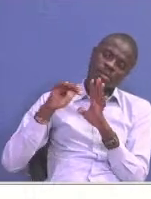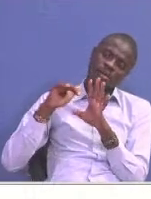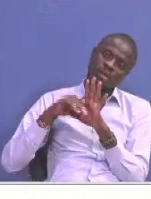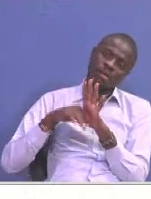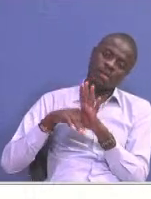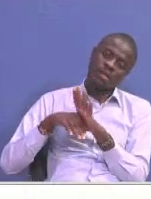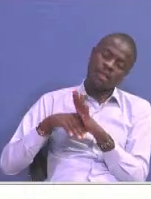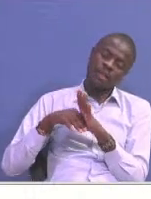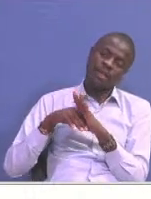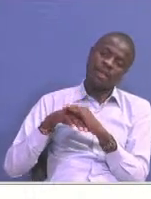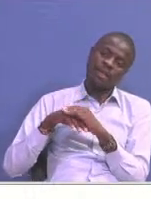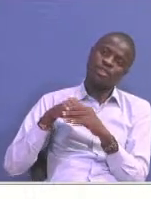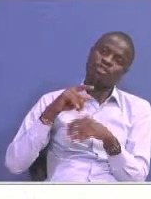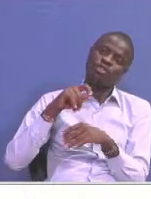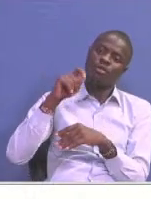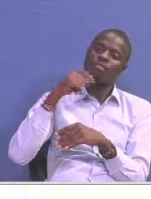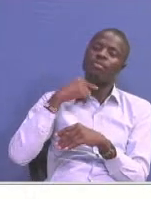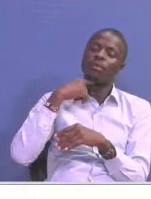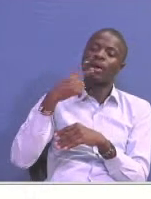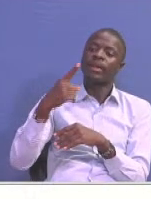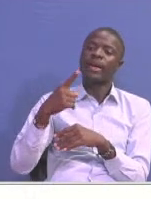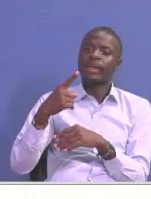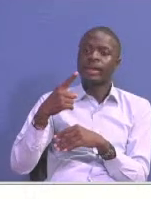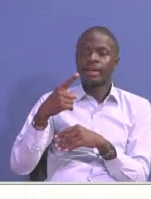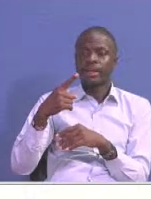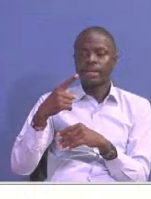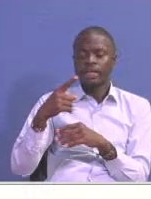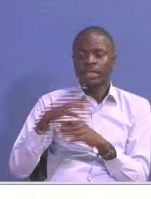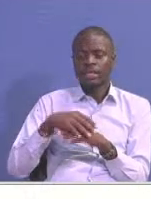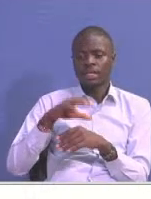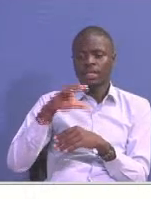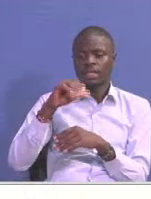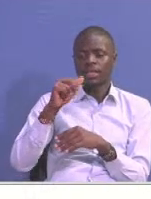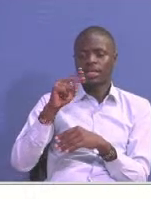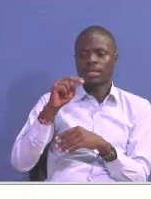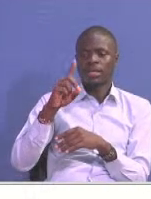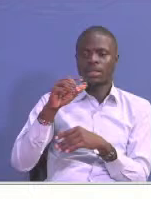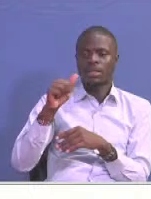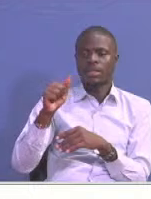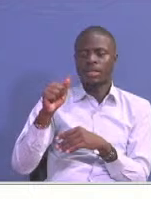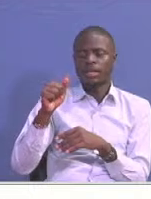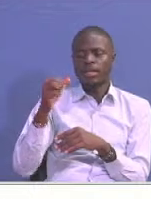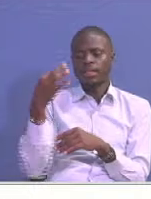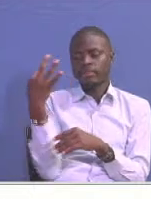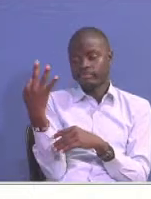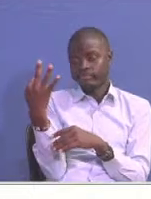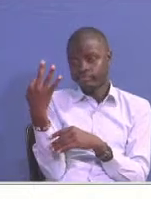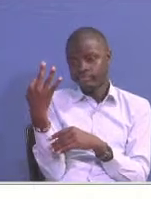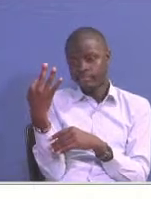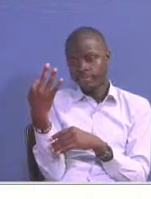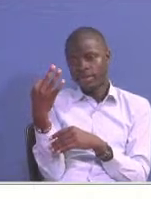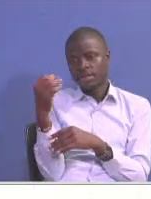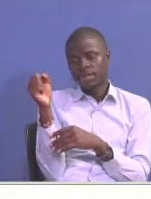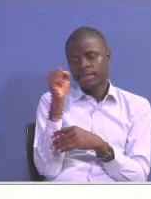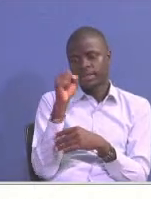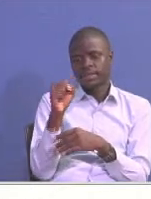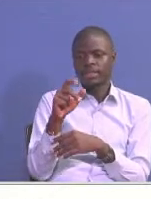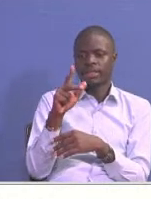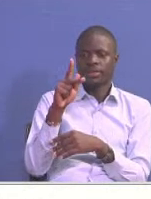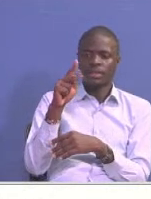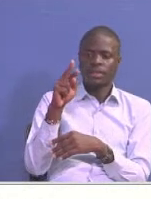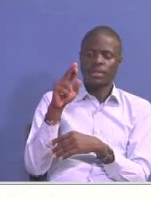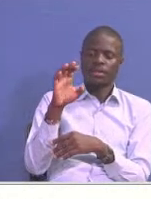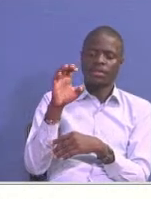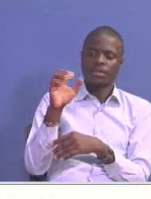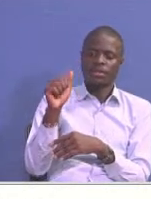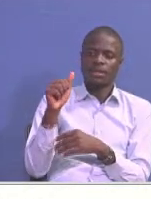universities listed in the top 100. Canada, 3 are listed. South Korea,